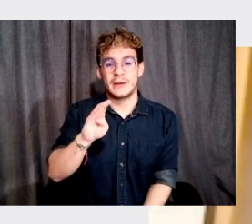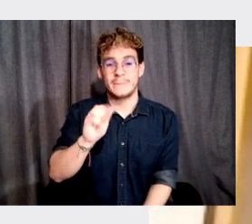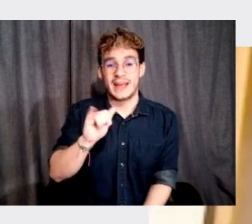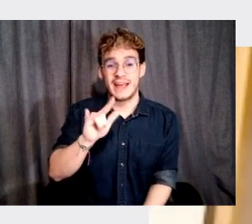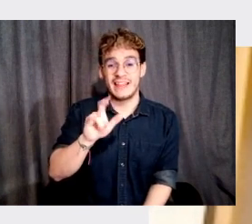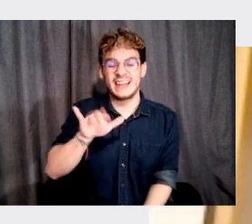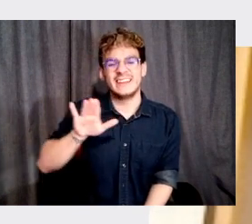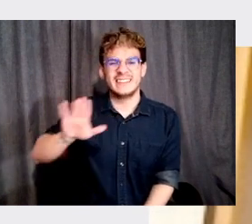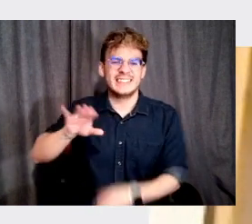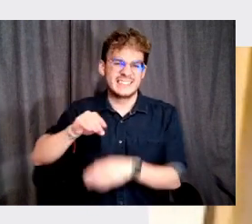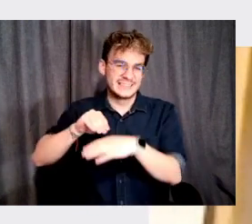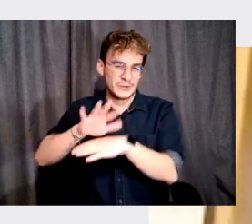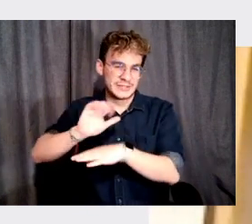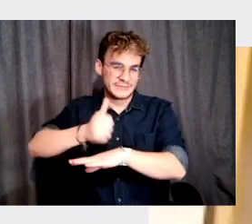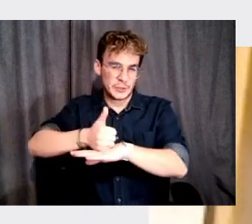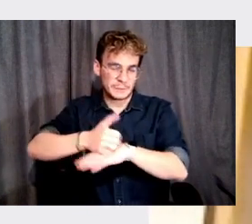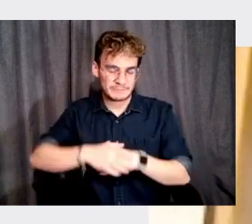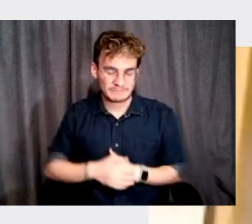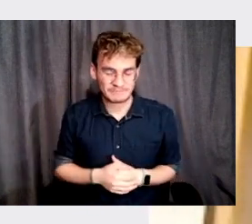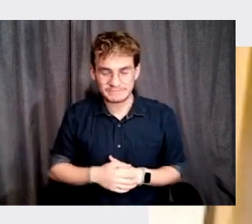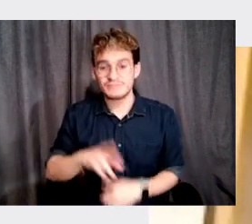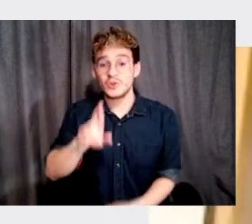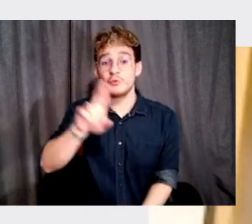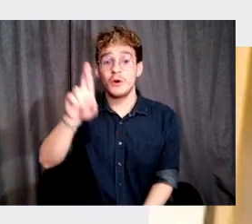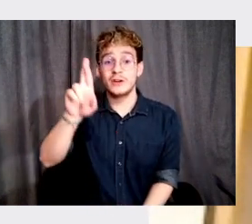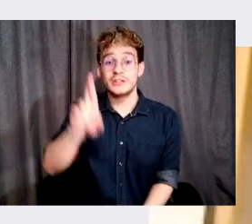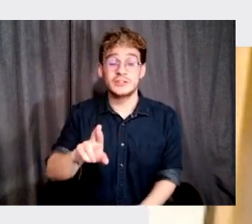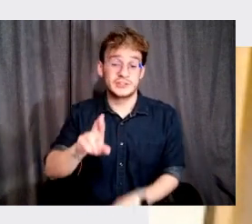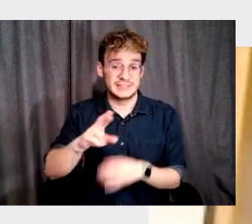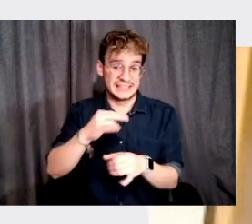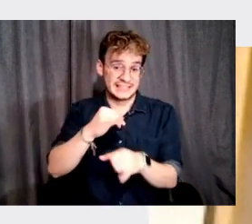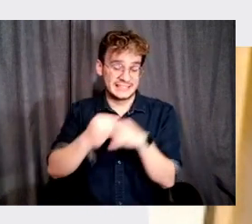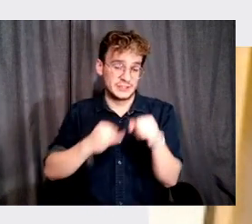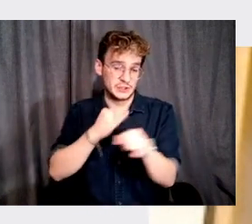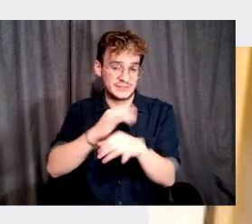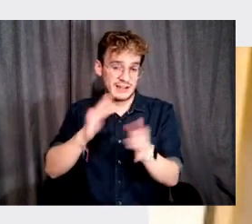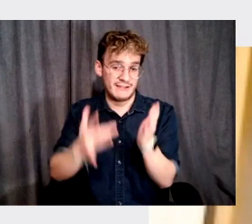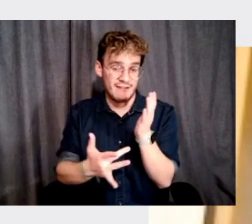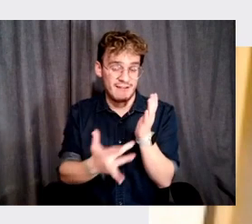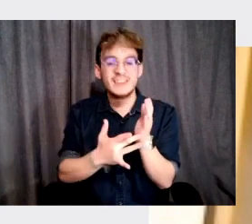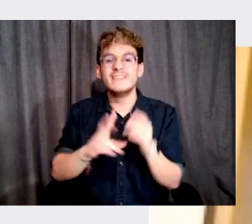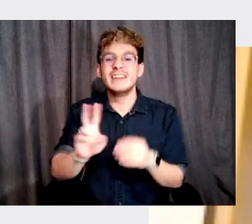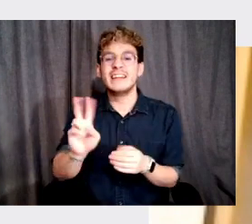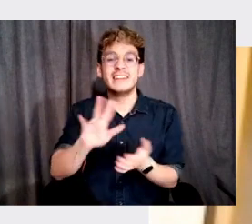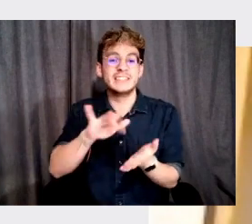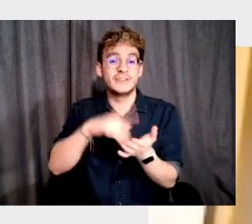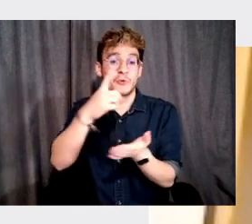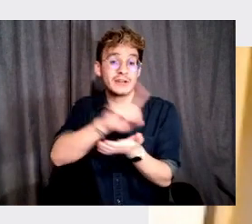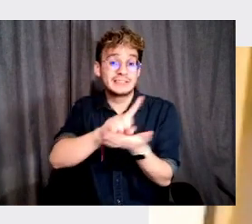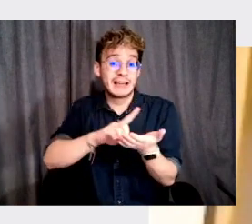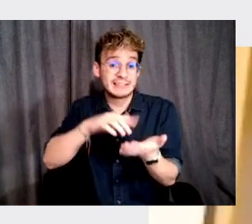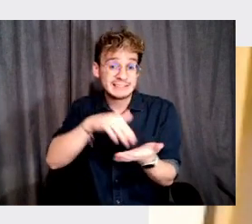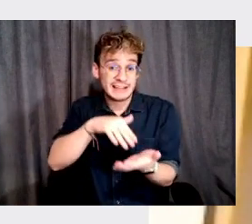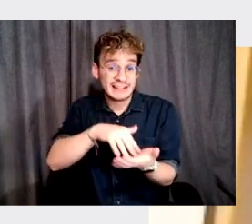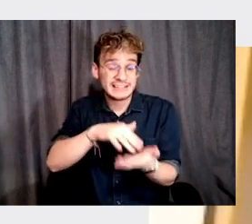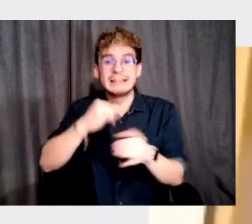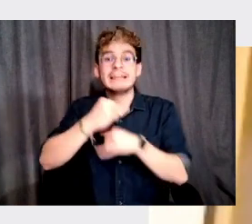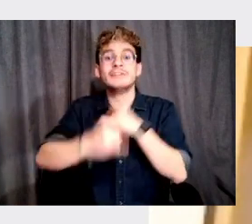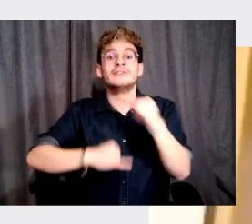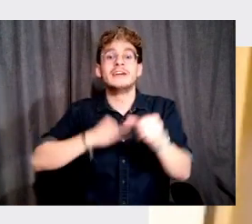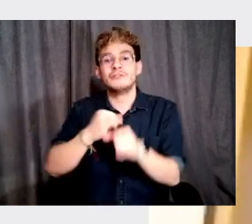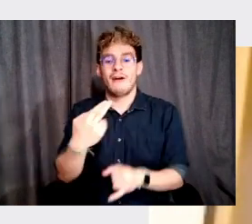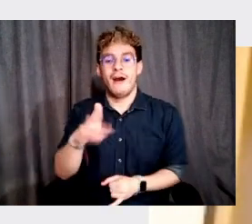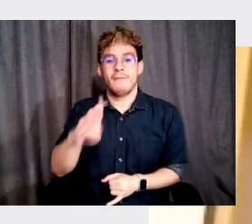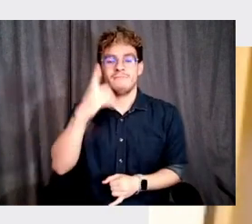Consulting. Rochester Institute of Technology's Vignelli Center for Design Studies is an international hub